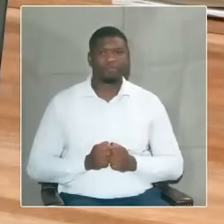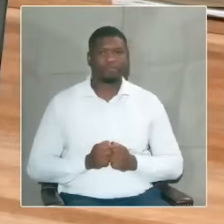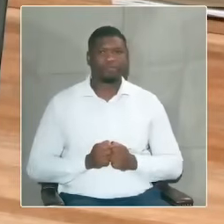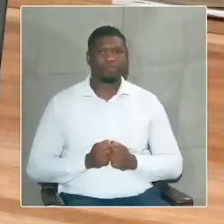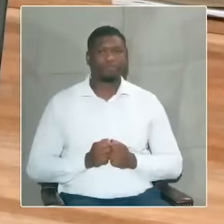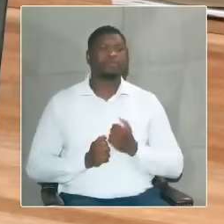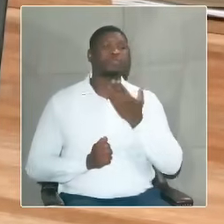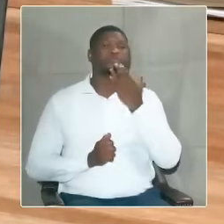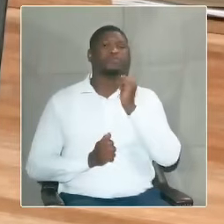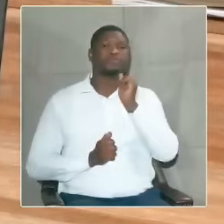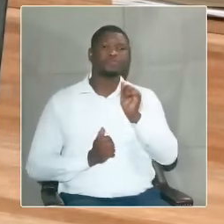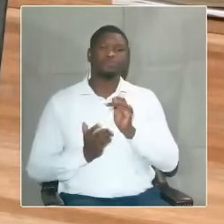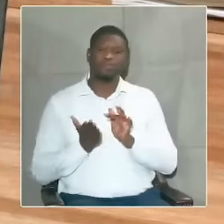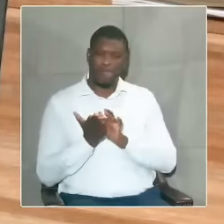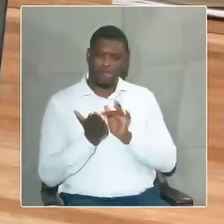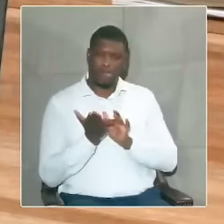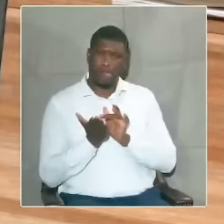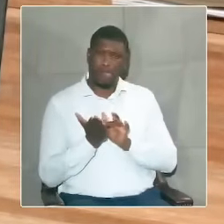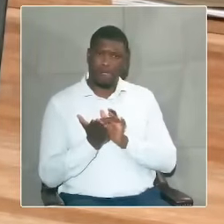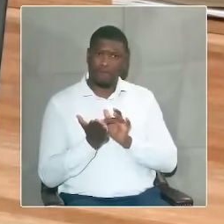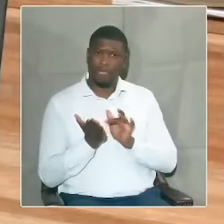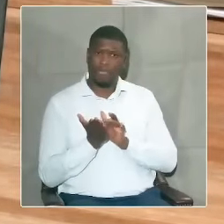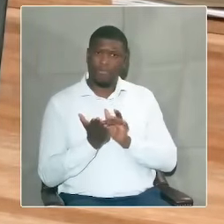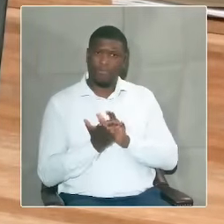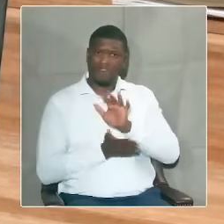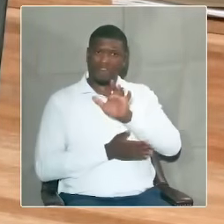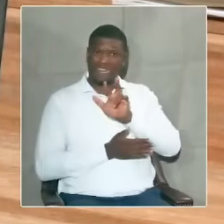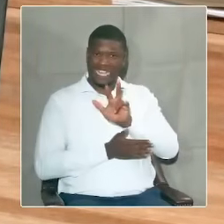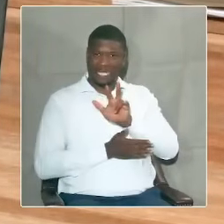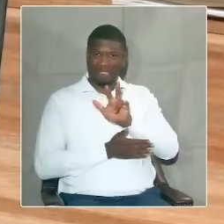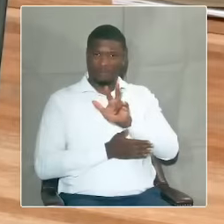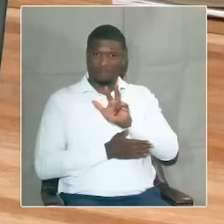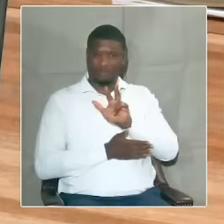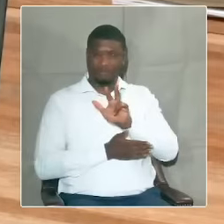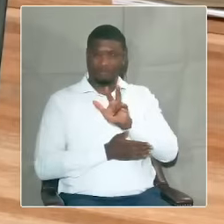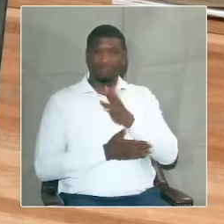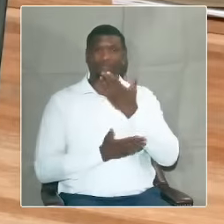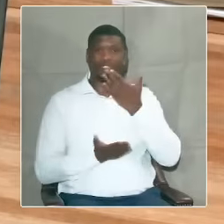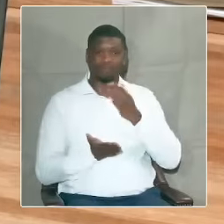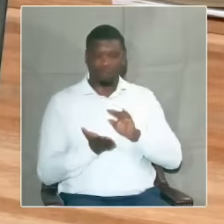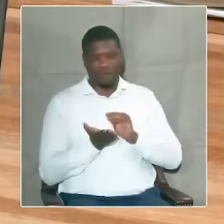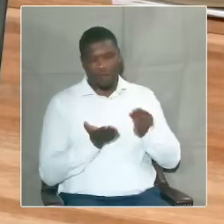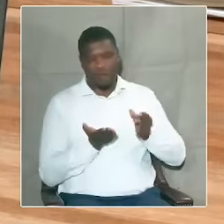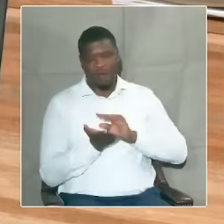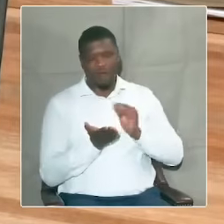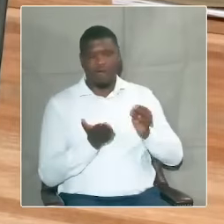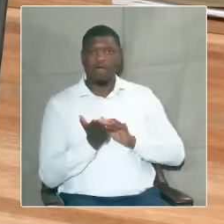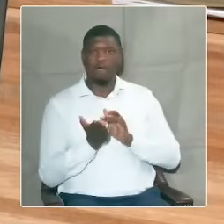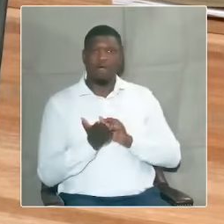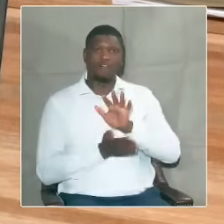If you turn to page 58 of your statement,